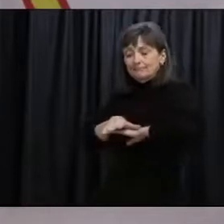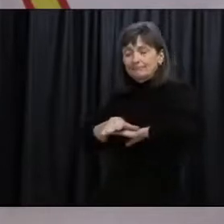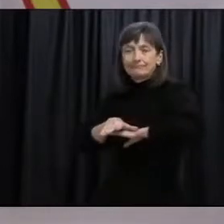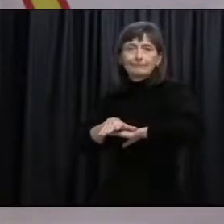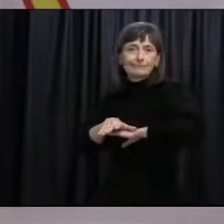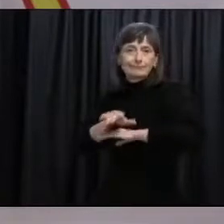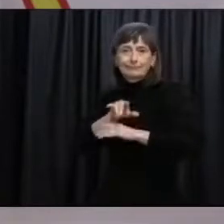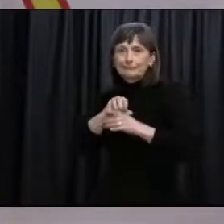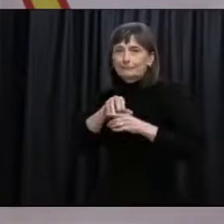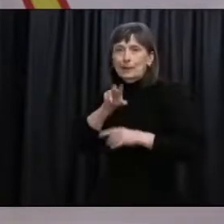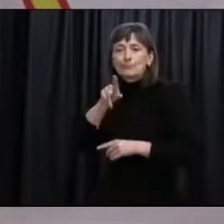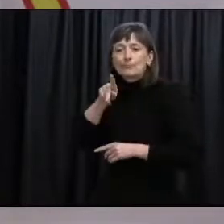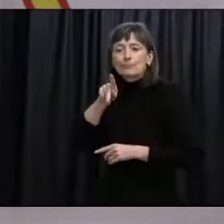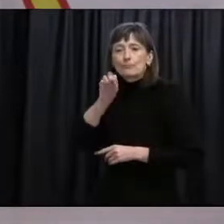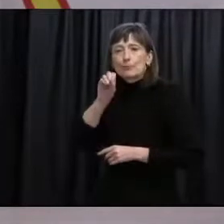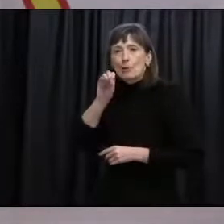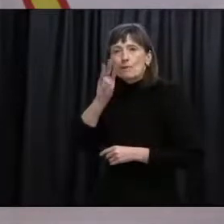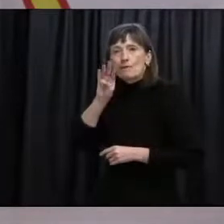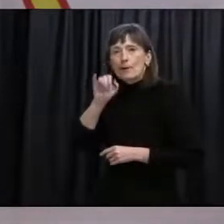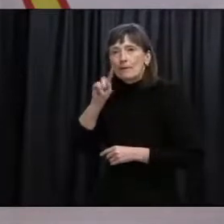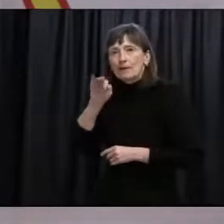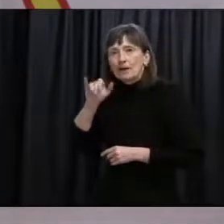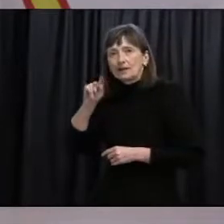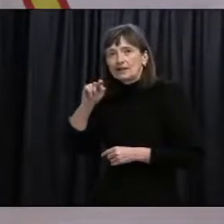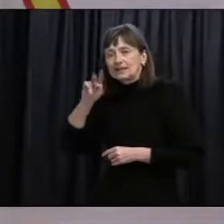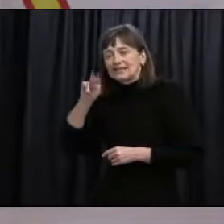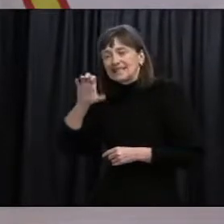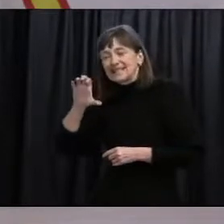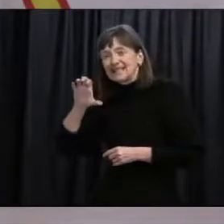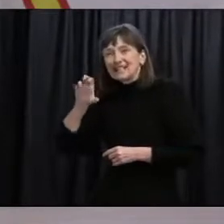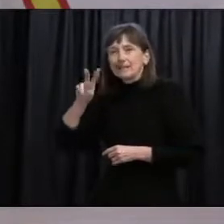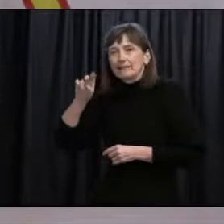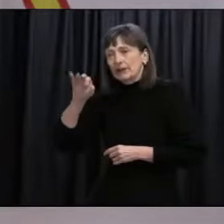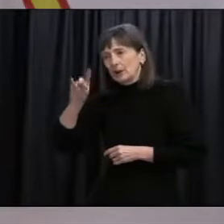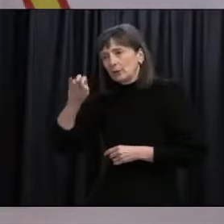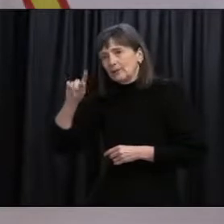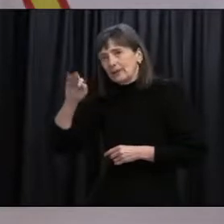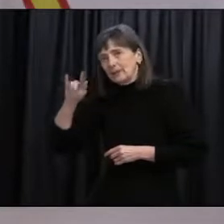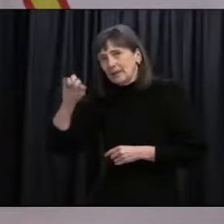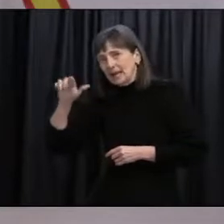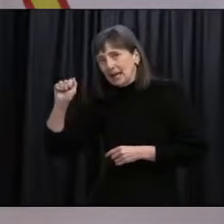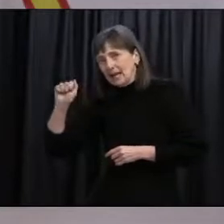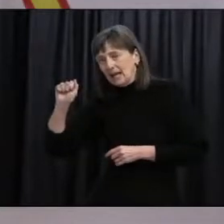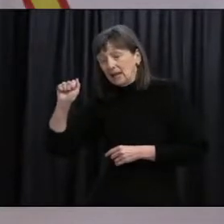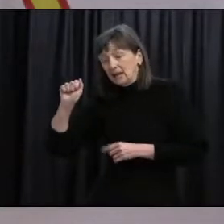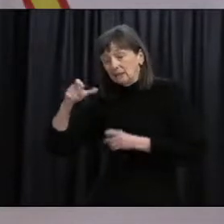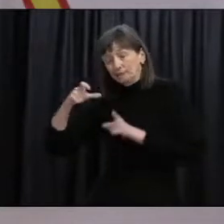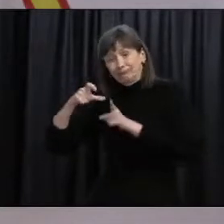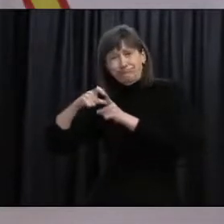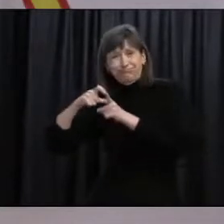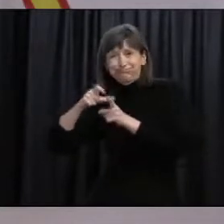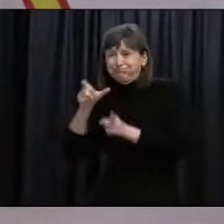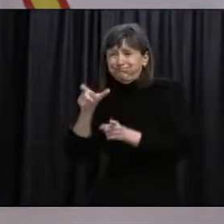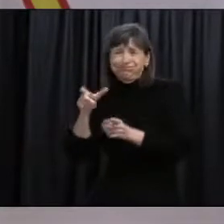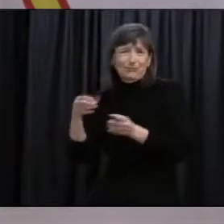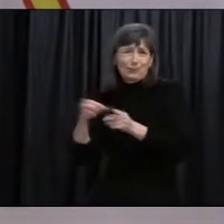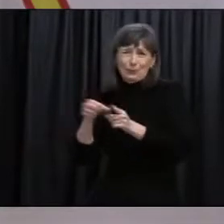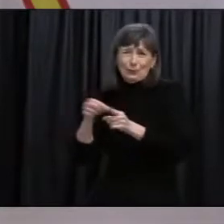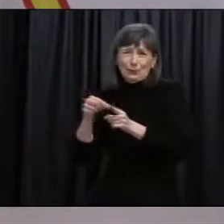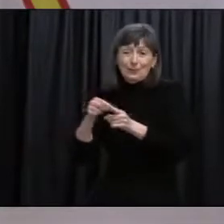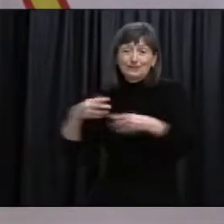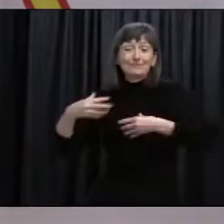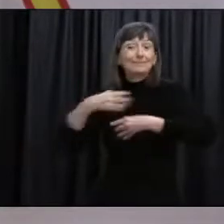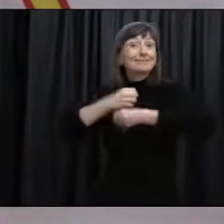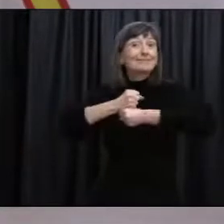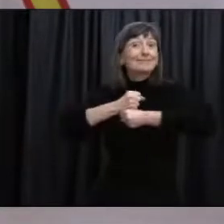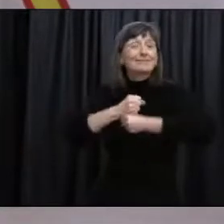prothrombotic immune thrombocytopenia, which is a lot of words and a lot of syllables and we shorten